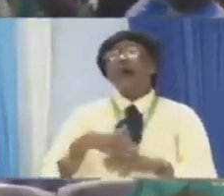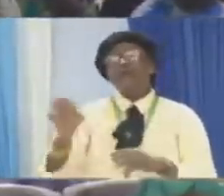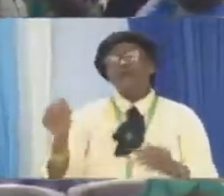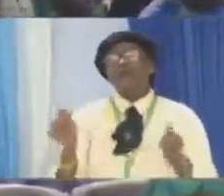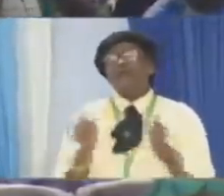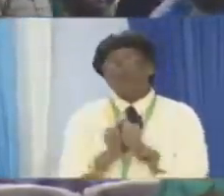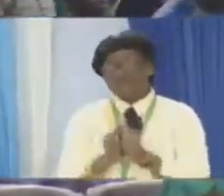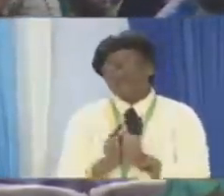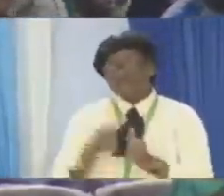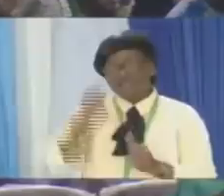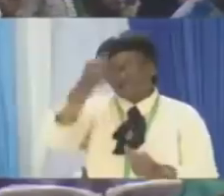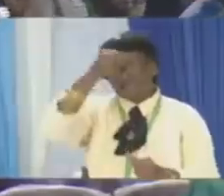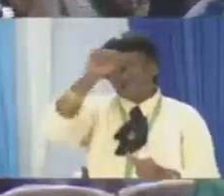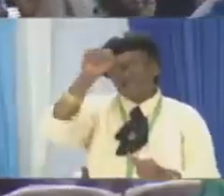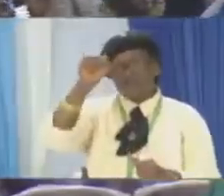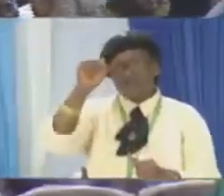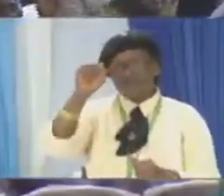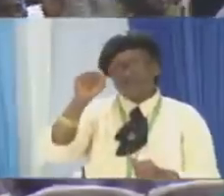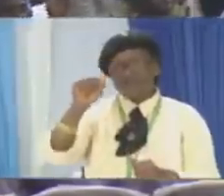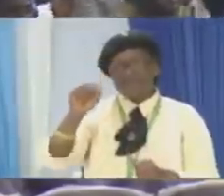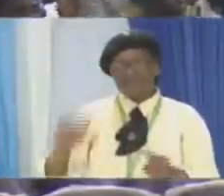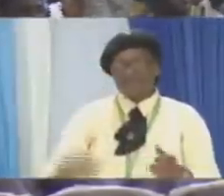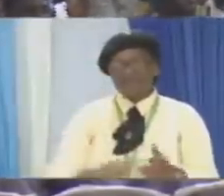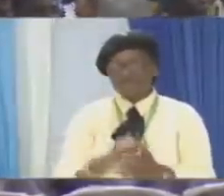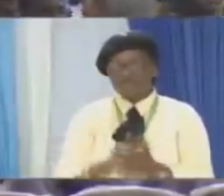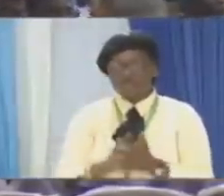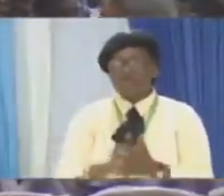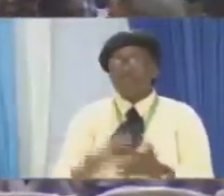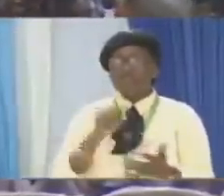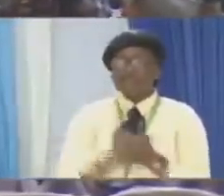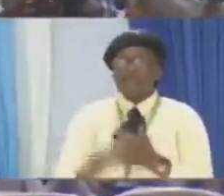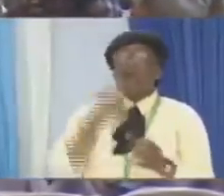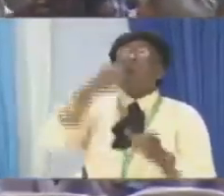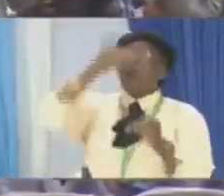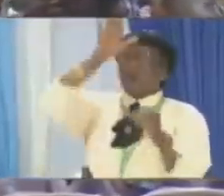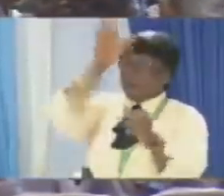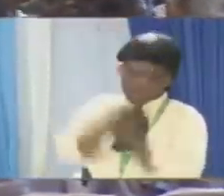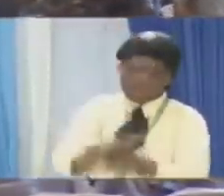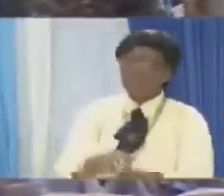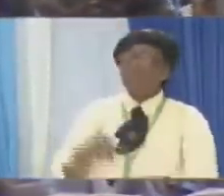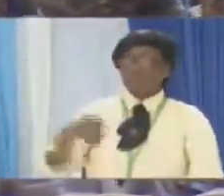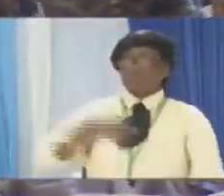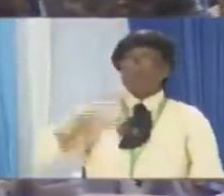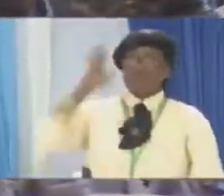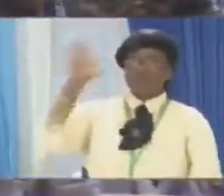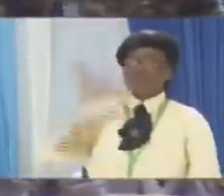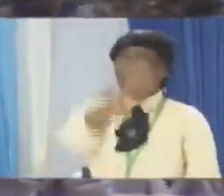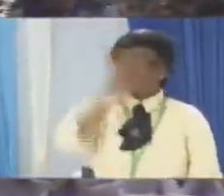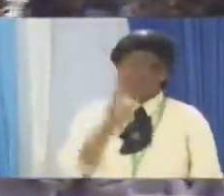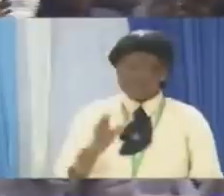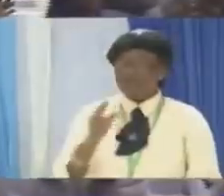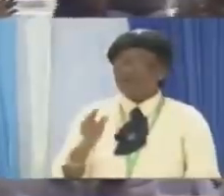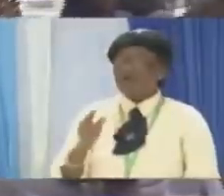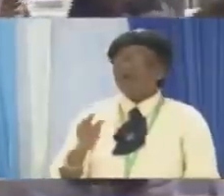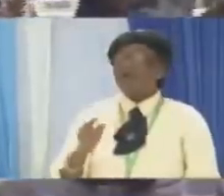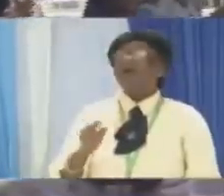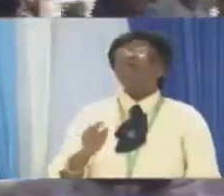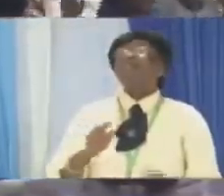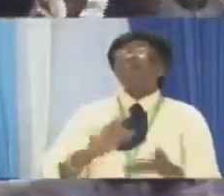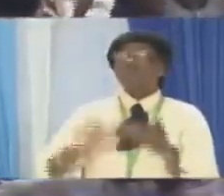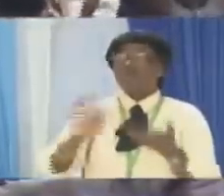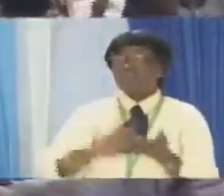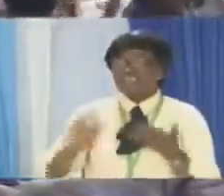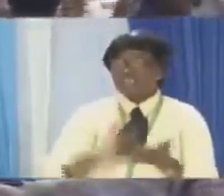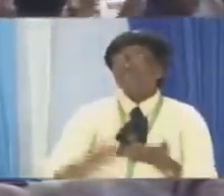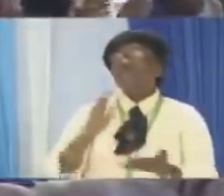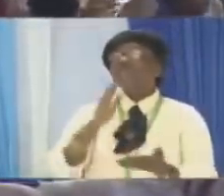fouled, you are fouled that will never forgive somebody in your life. Confess and ask God to have mercy